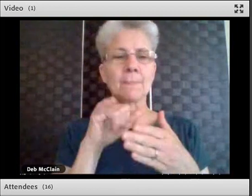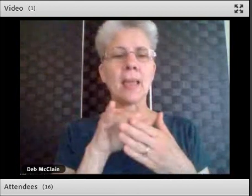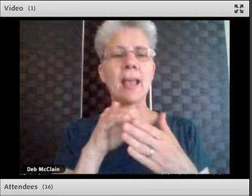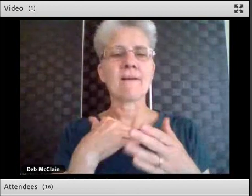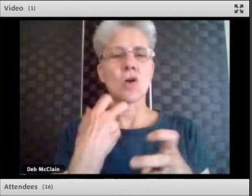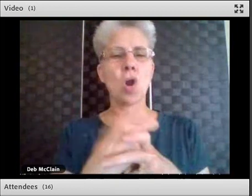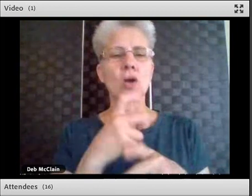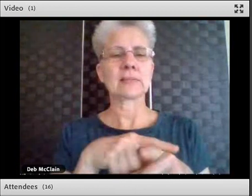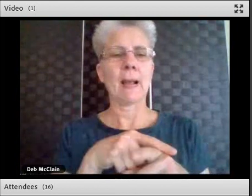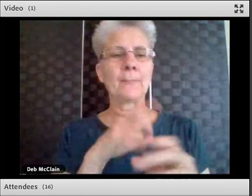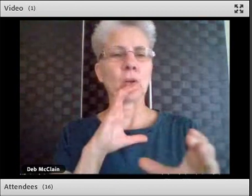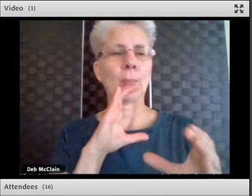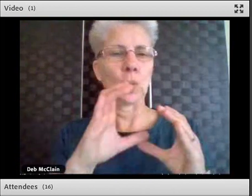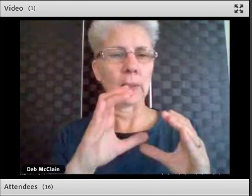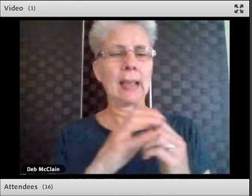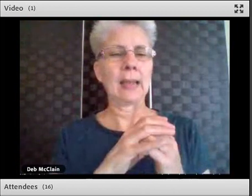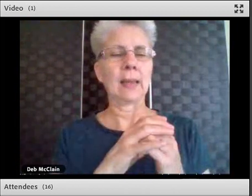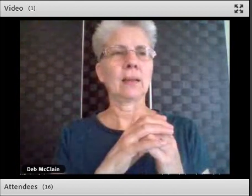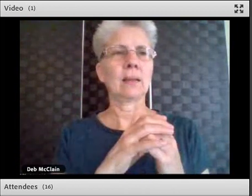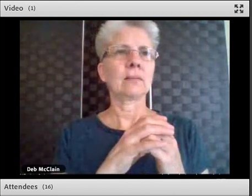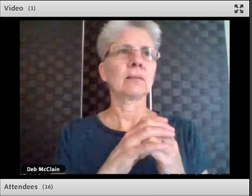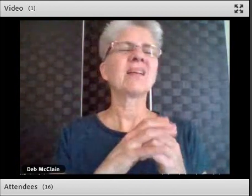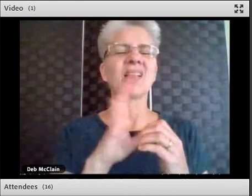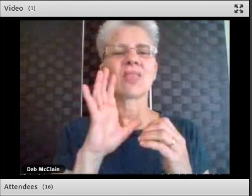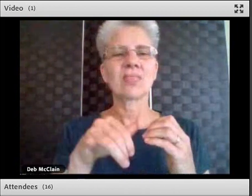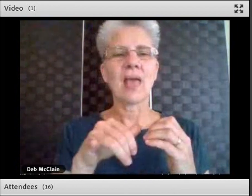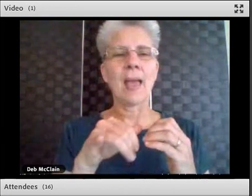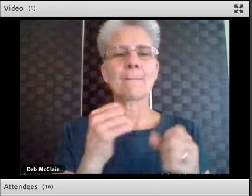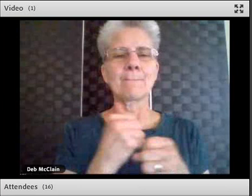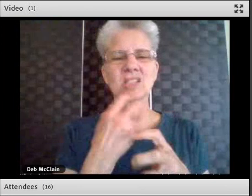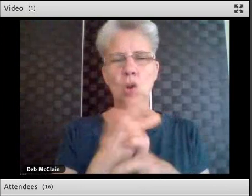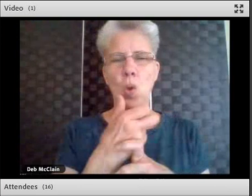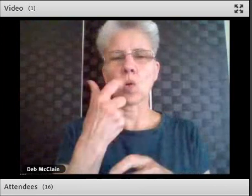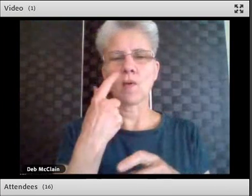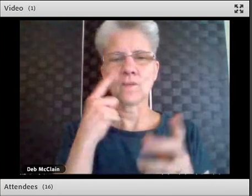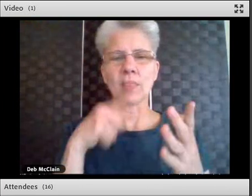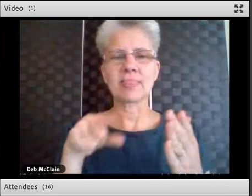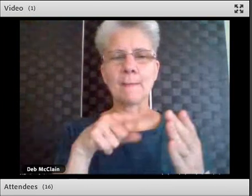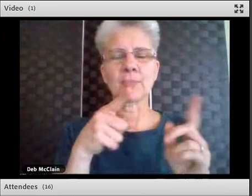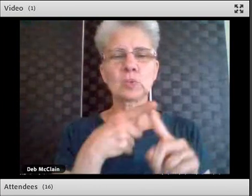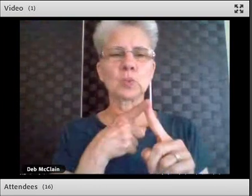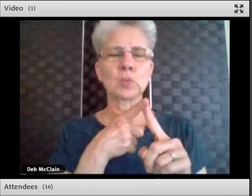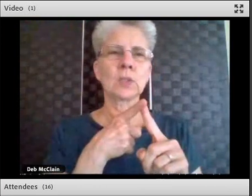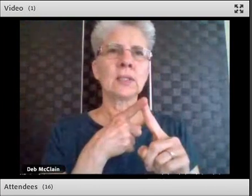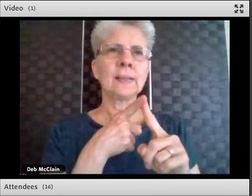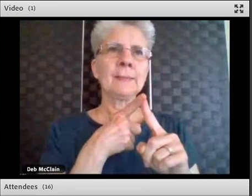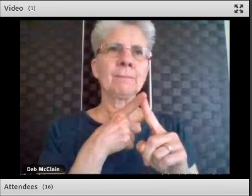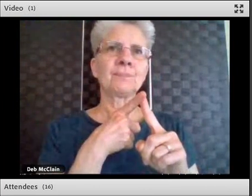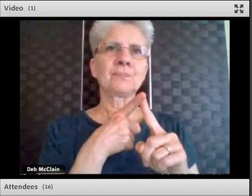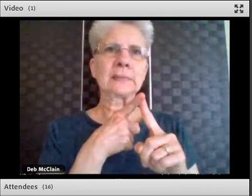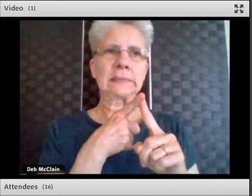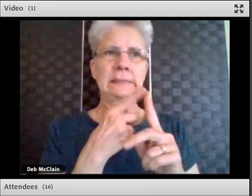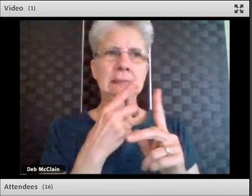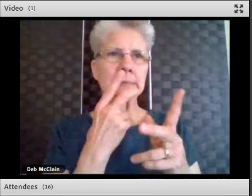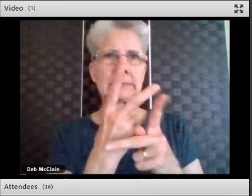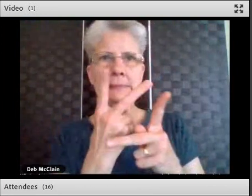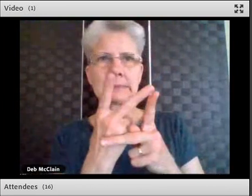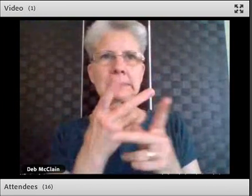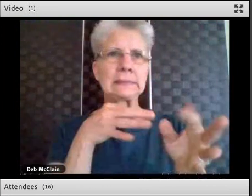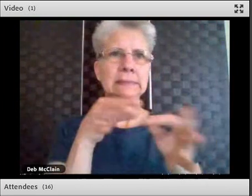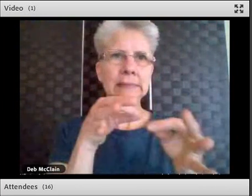hard time communicating. So that makes it even harder for them to address the